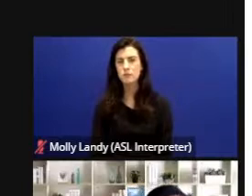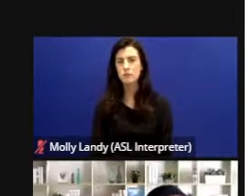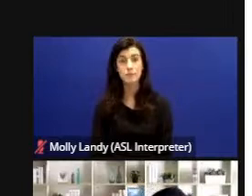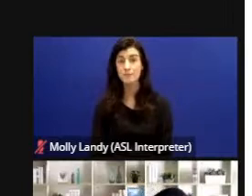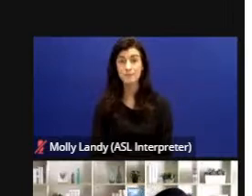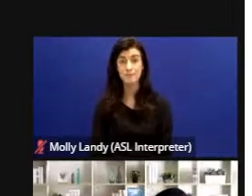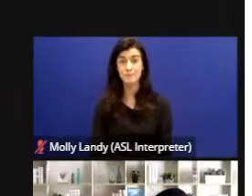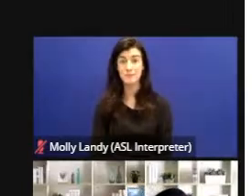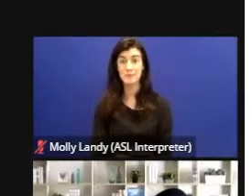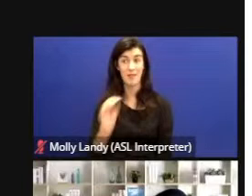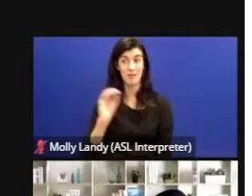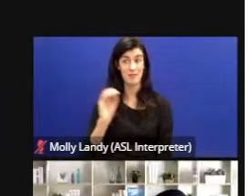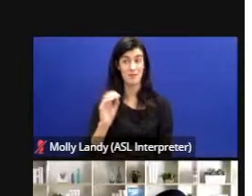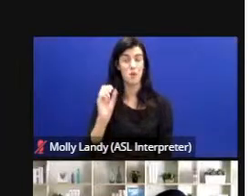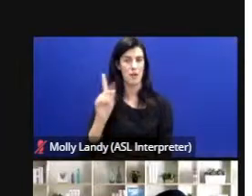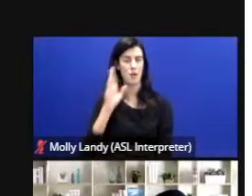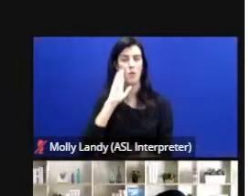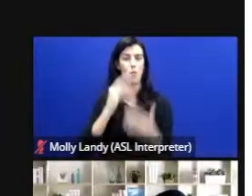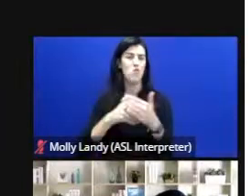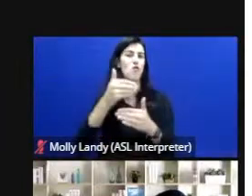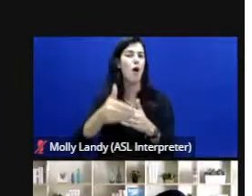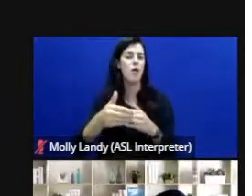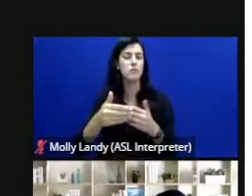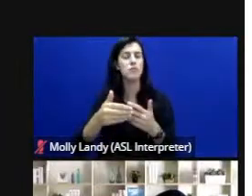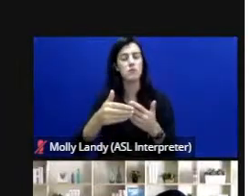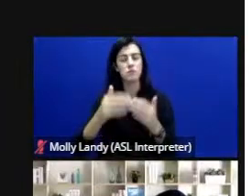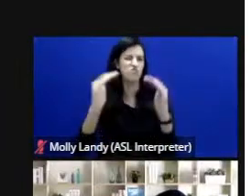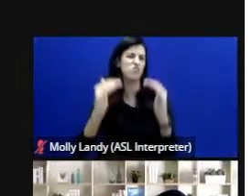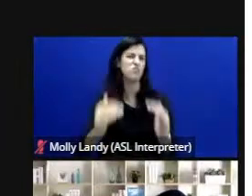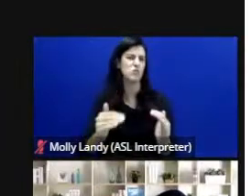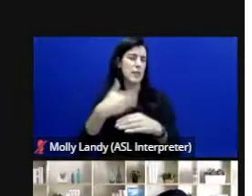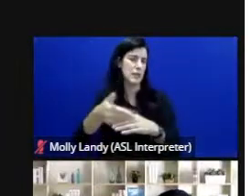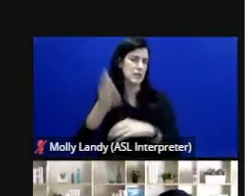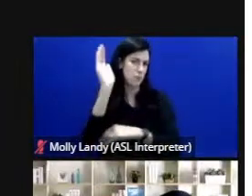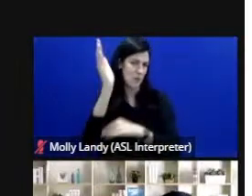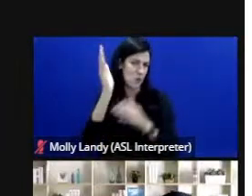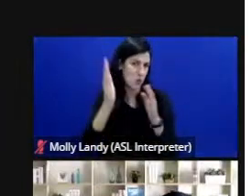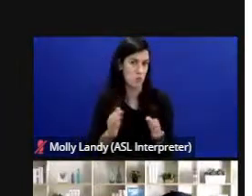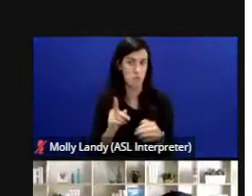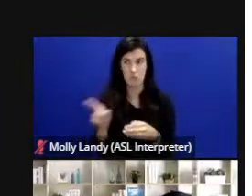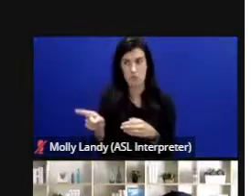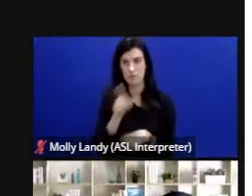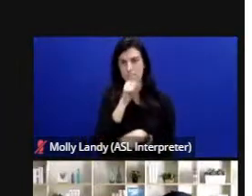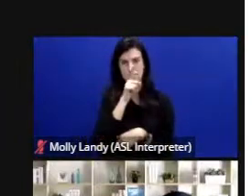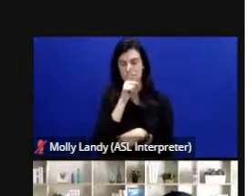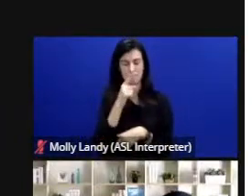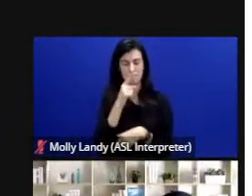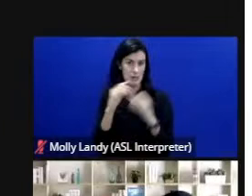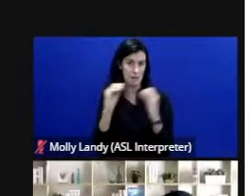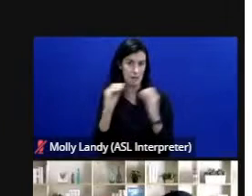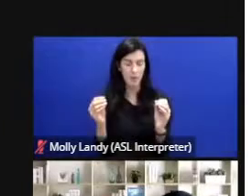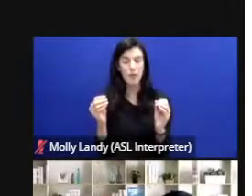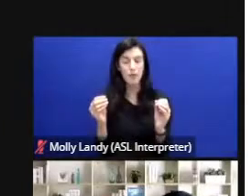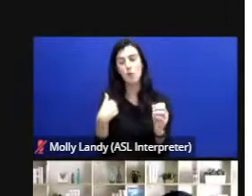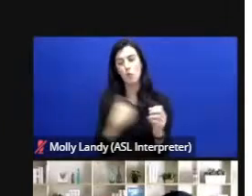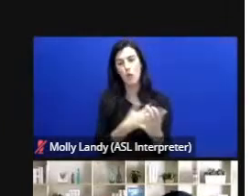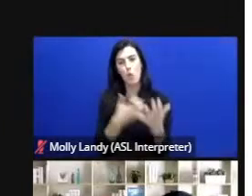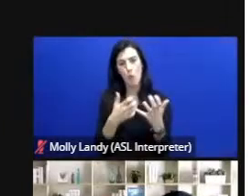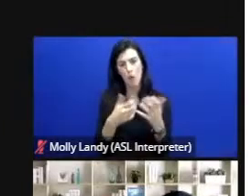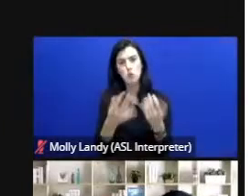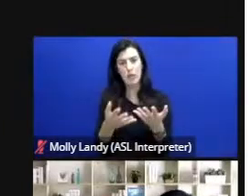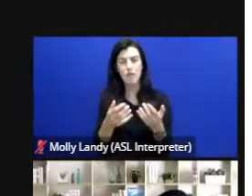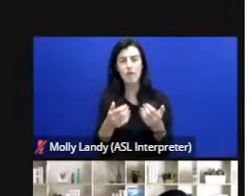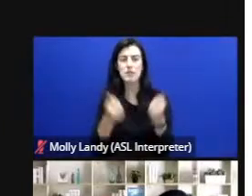Okay, let's move on to the next speaker since we don't have them coming forward and we want to ensure as many people as possible